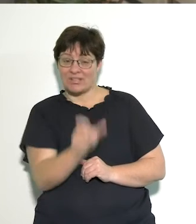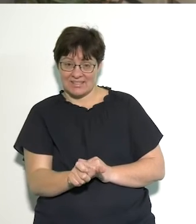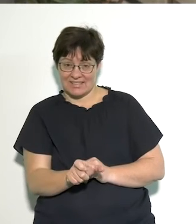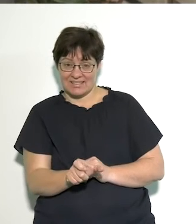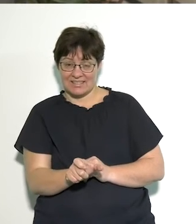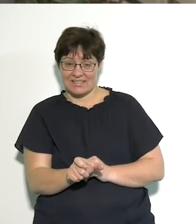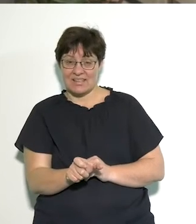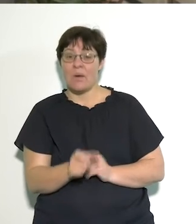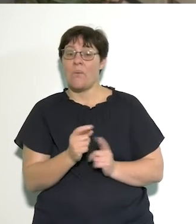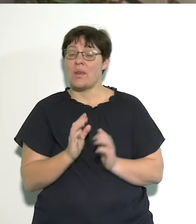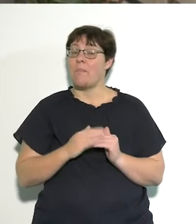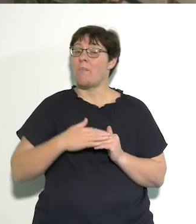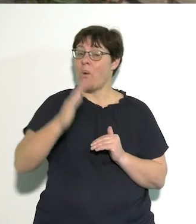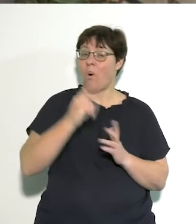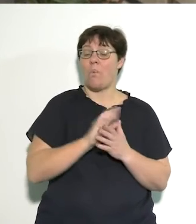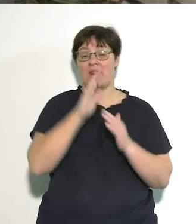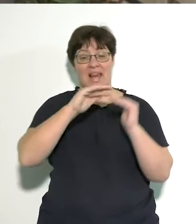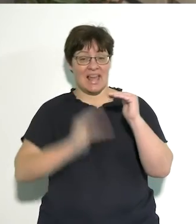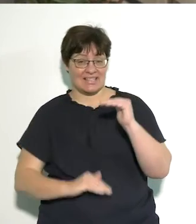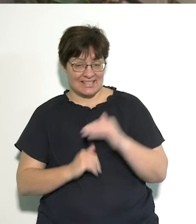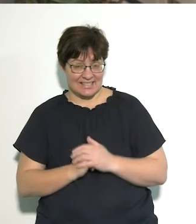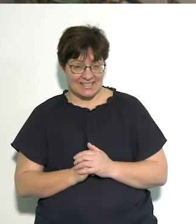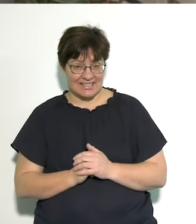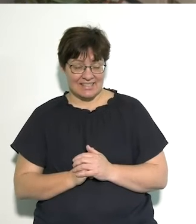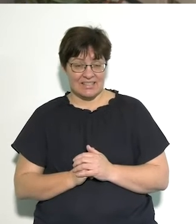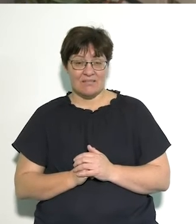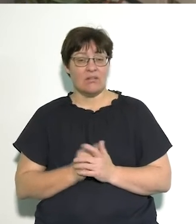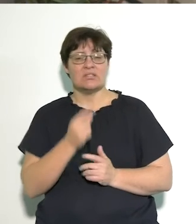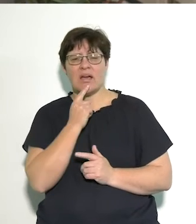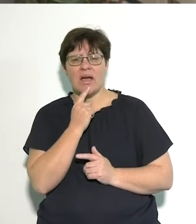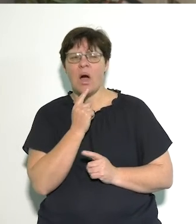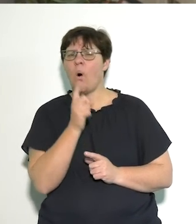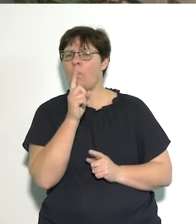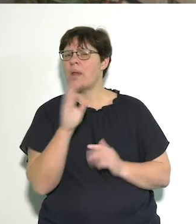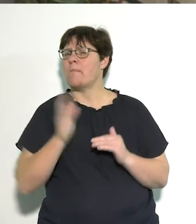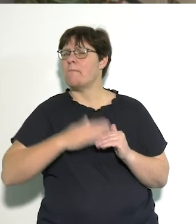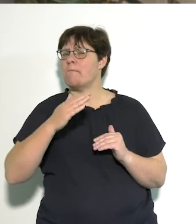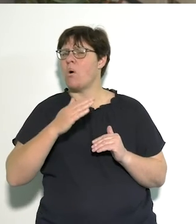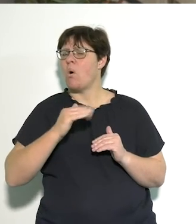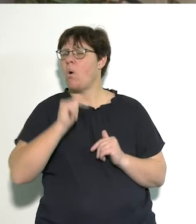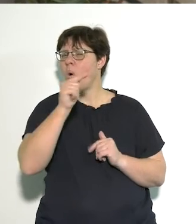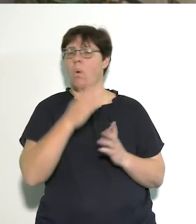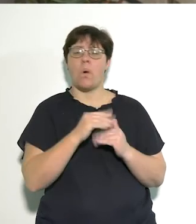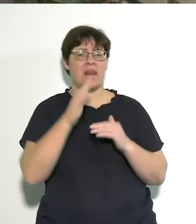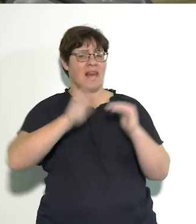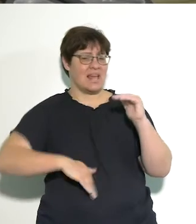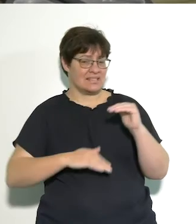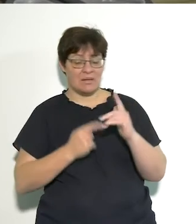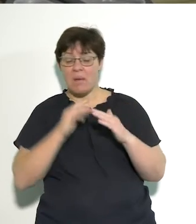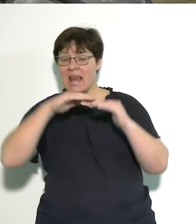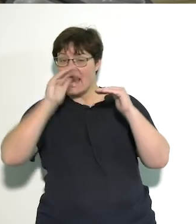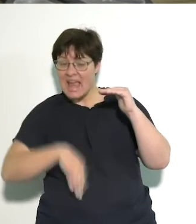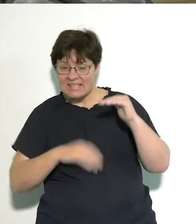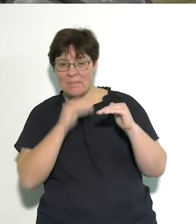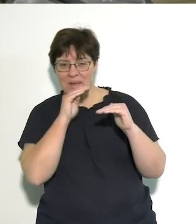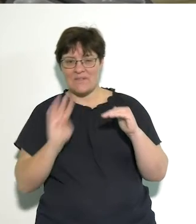vocabulary one more and one less. So if they're on number 5, you can say to them, what is 1 less than 5? And